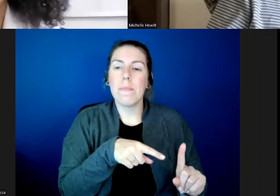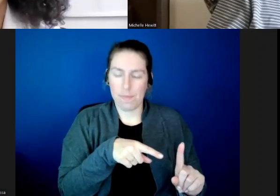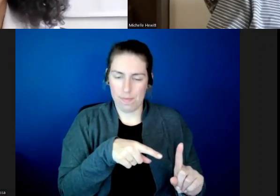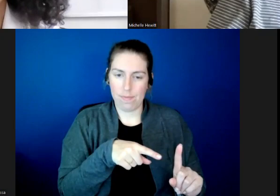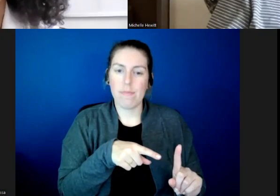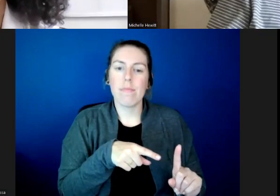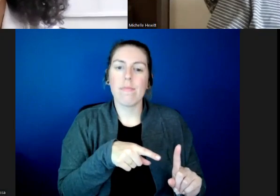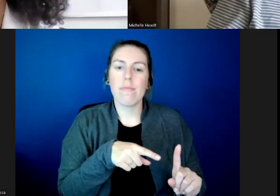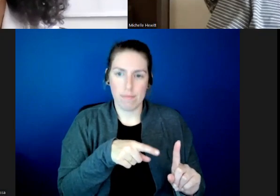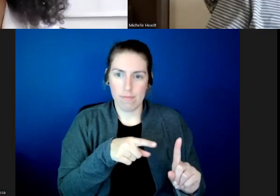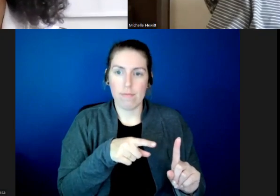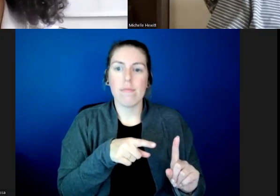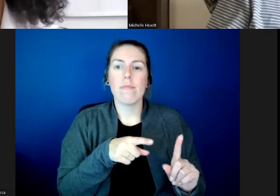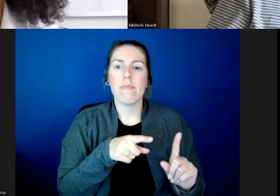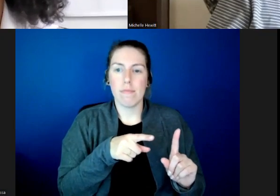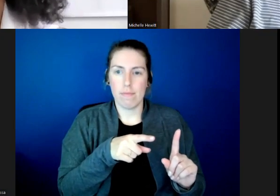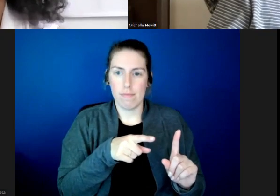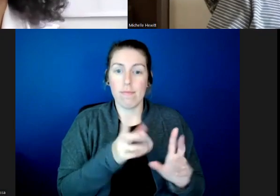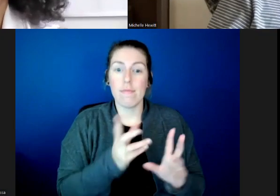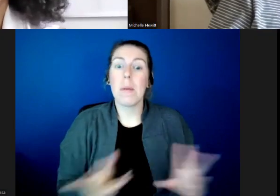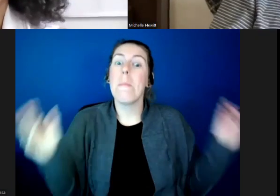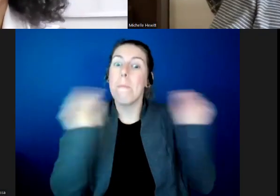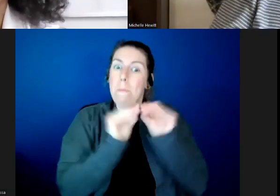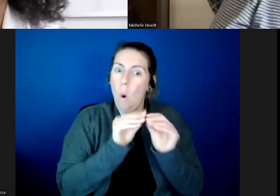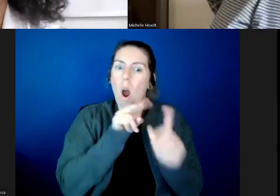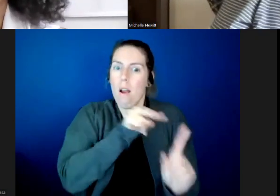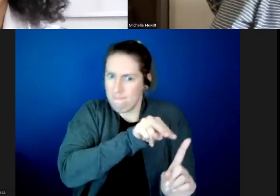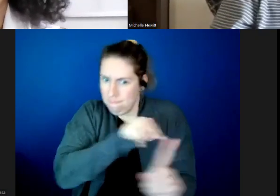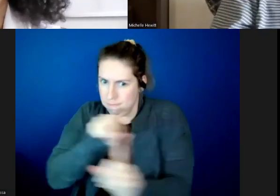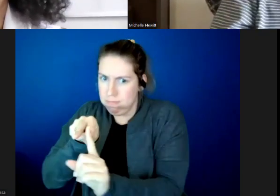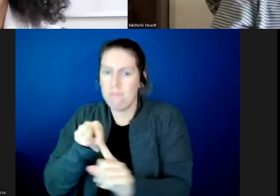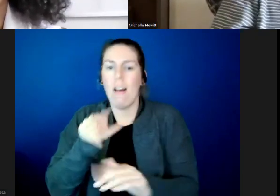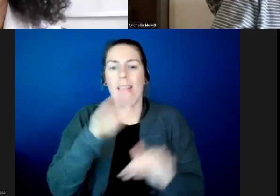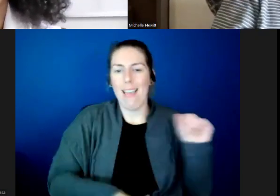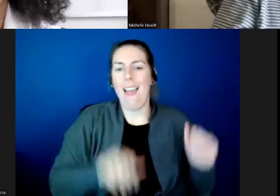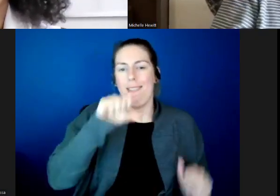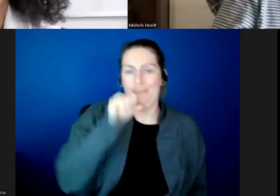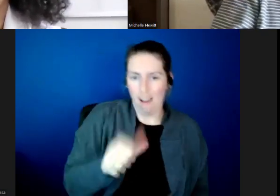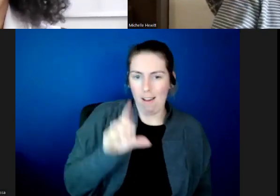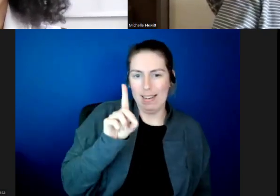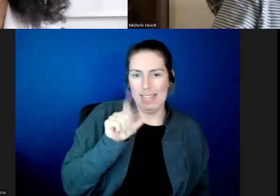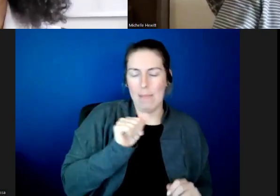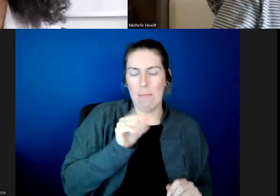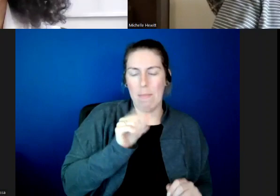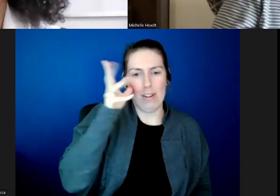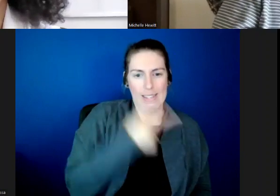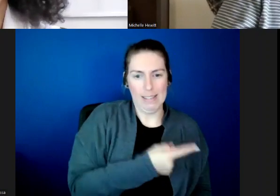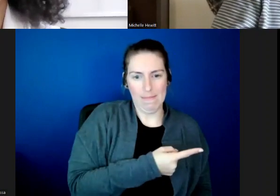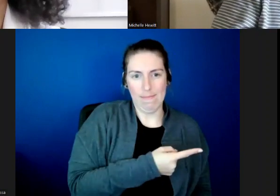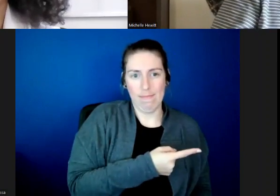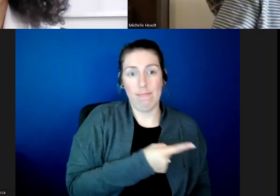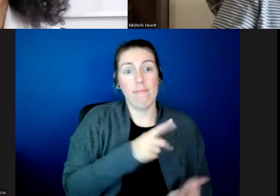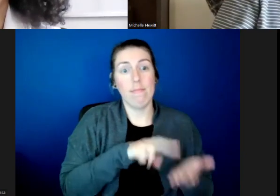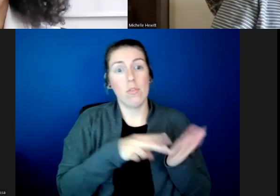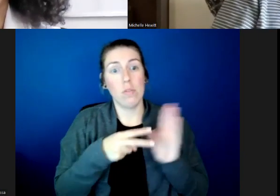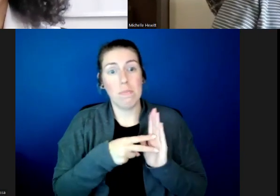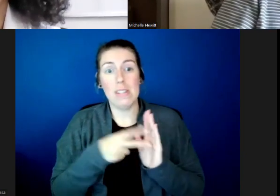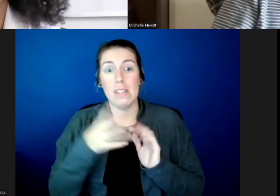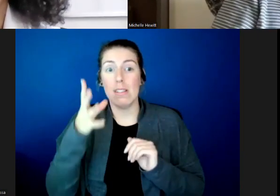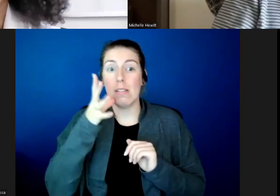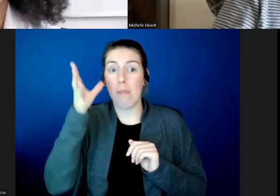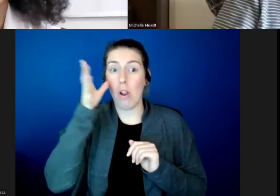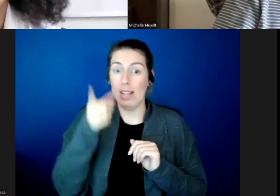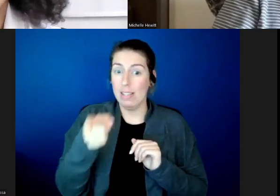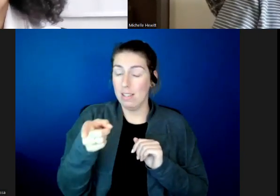subject of the state surveillance. And that impacts their access to their children that